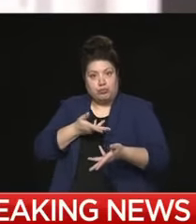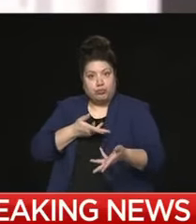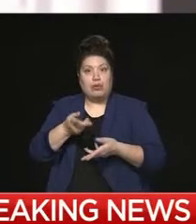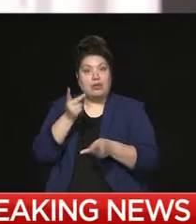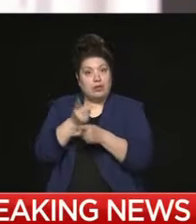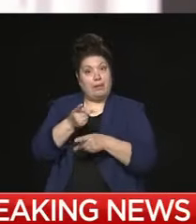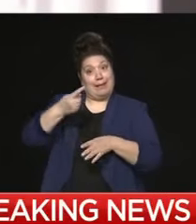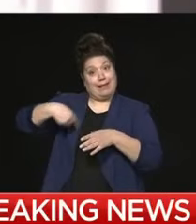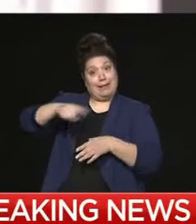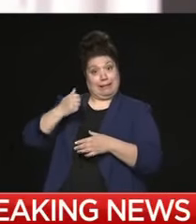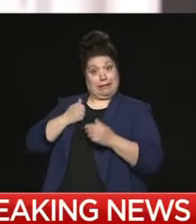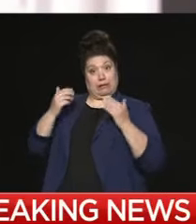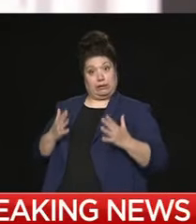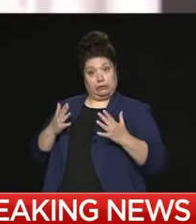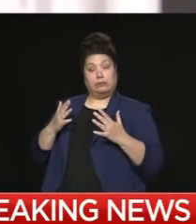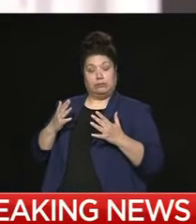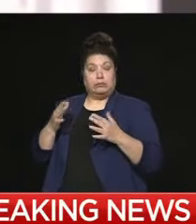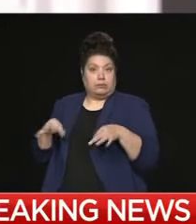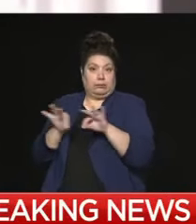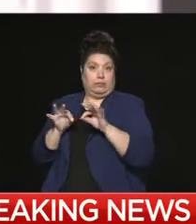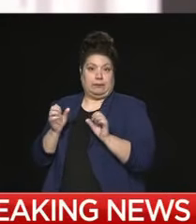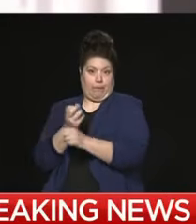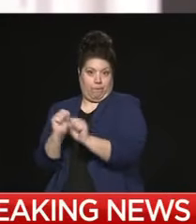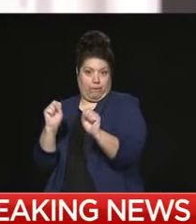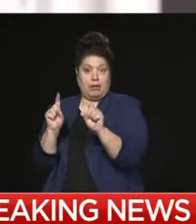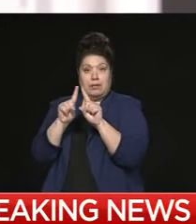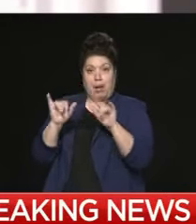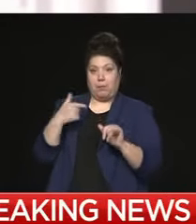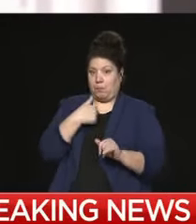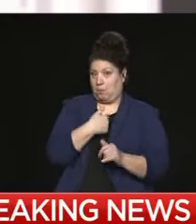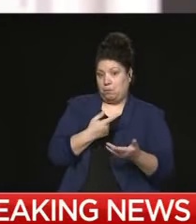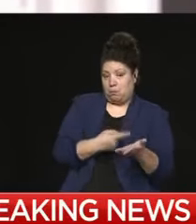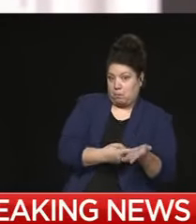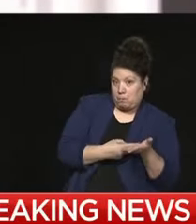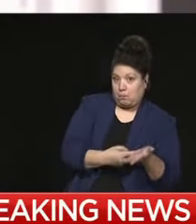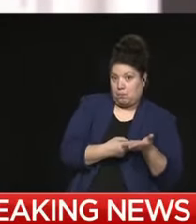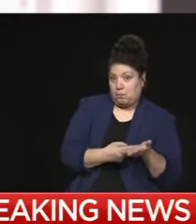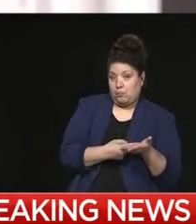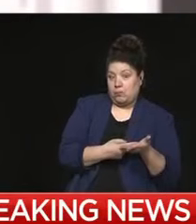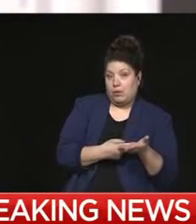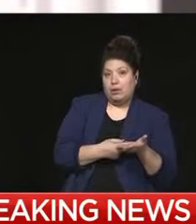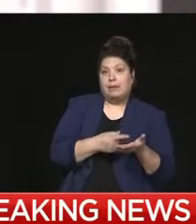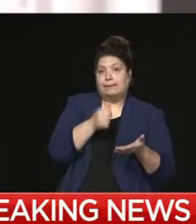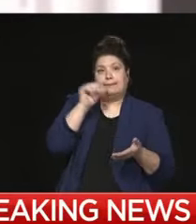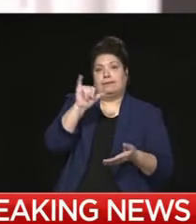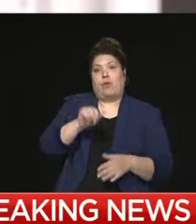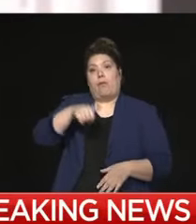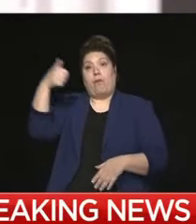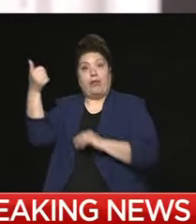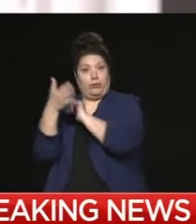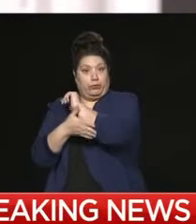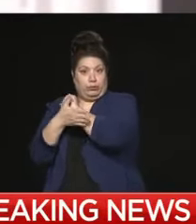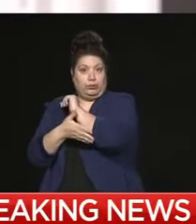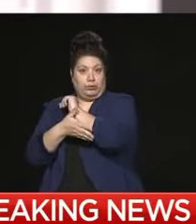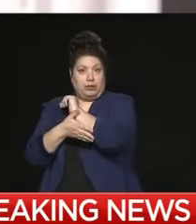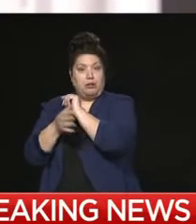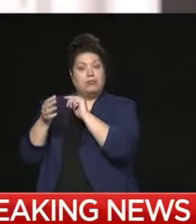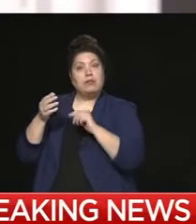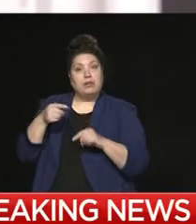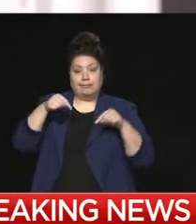our citizens safe while coordinating very carefully is unlike our approaches with other countries around the world. There's